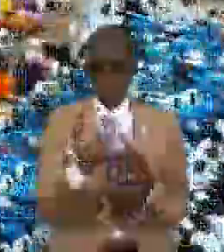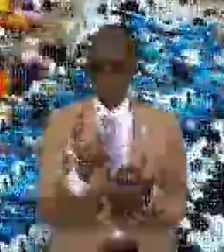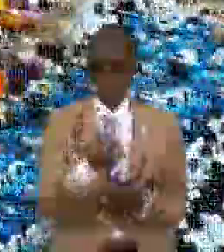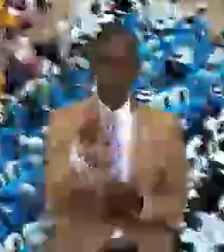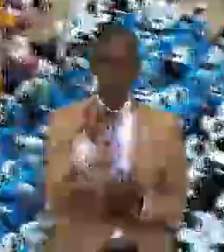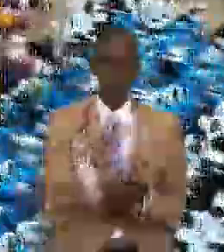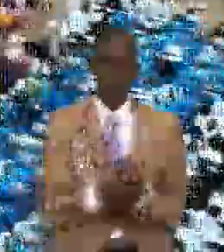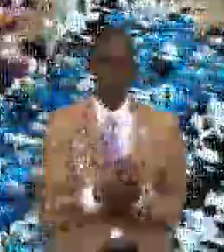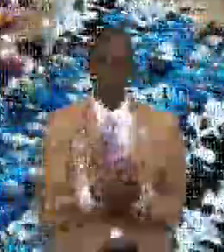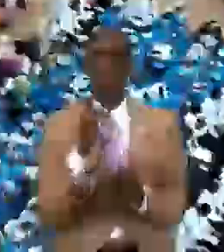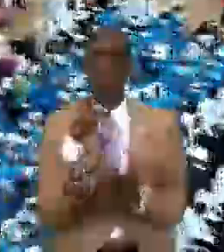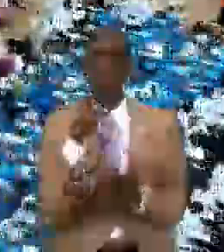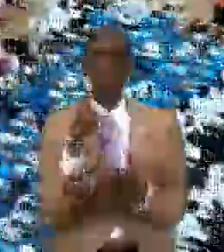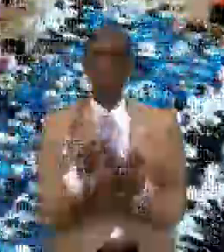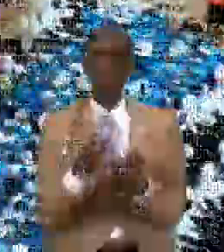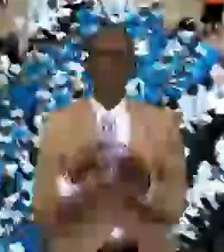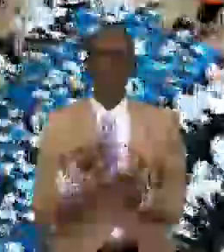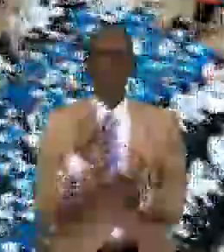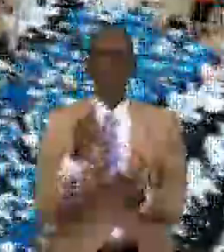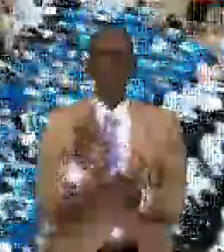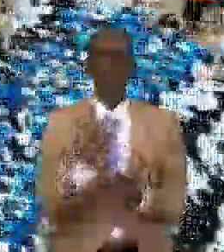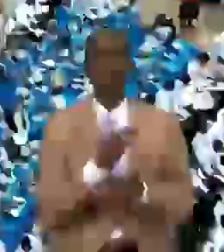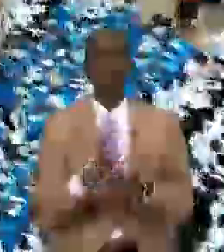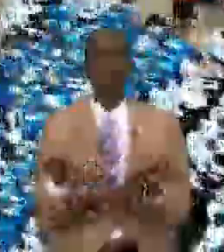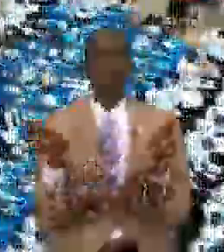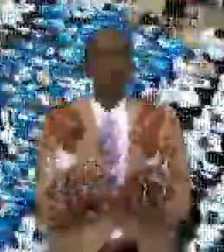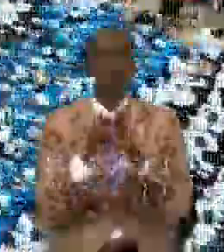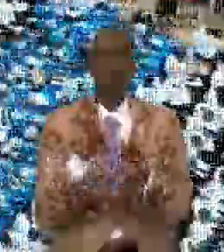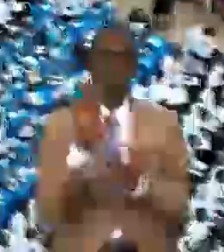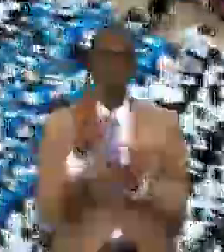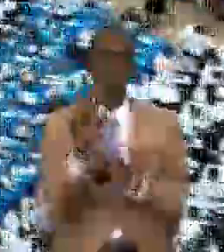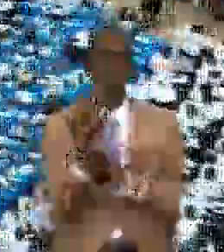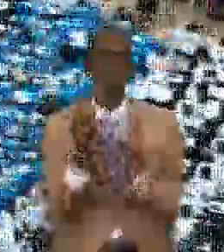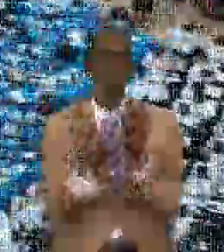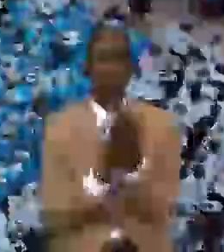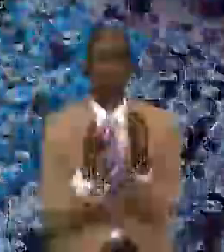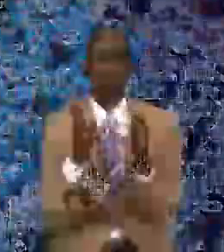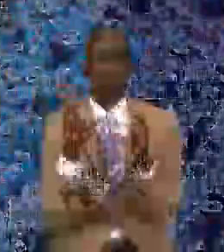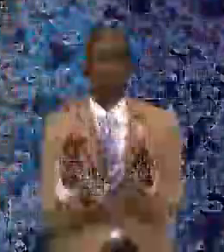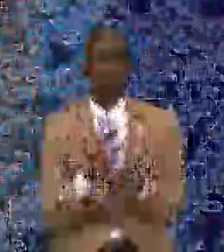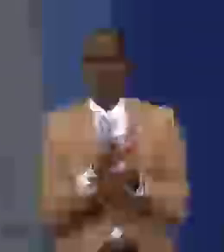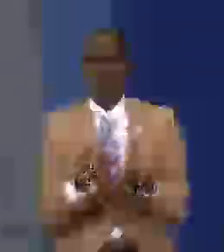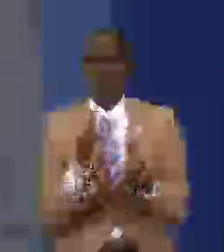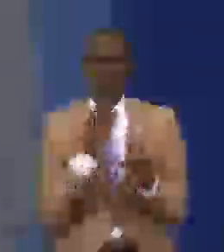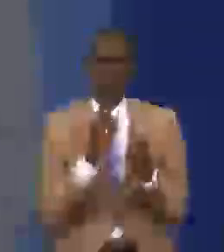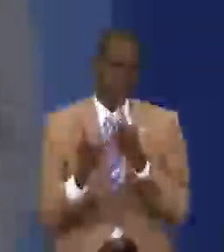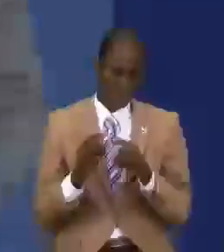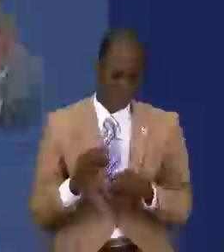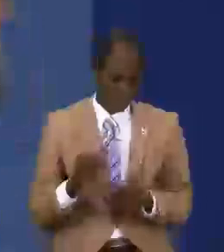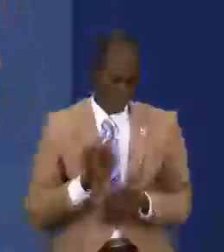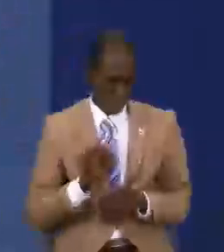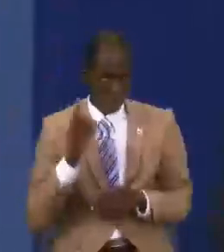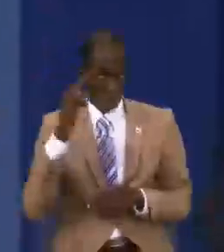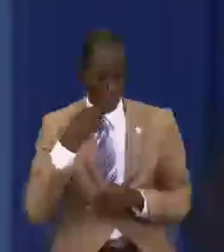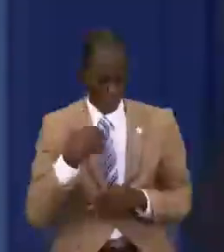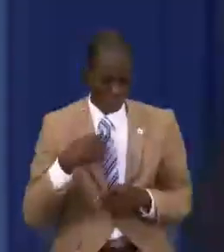mouth when you're saying it to them. Don't look down when you're saying it to them. Don't be afraid, fearful, and timid when you're saying it to them, because what